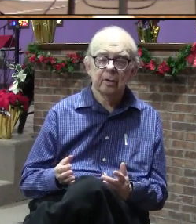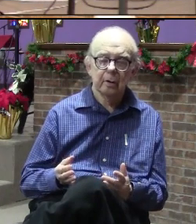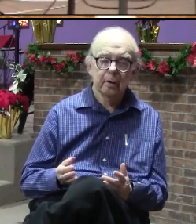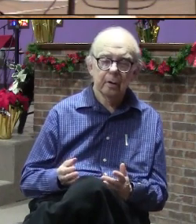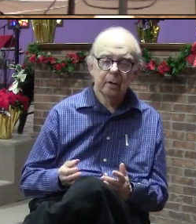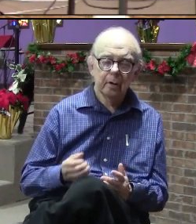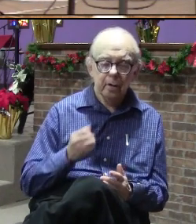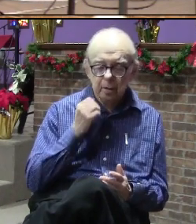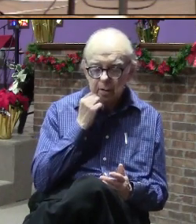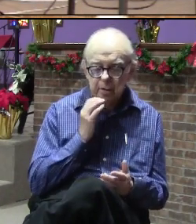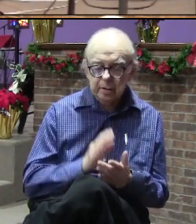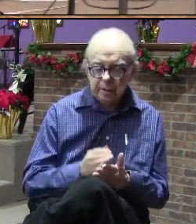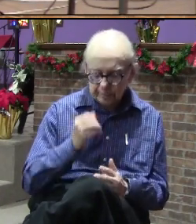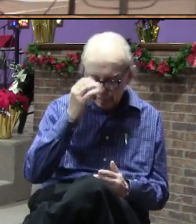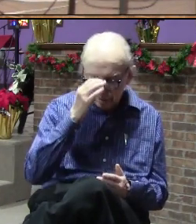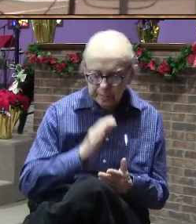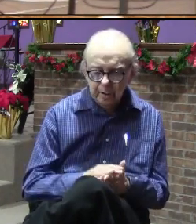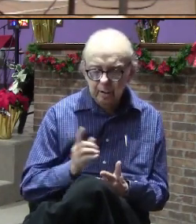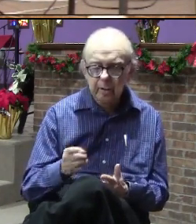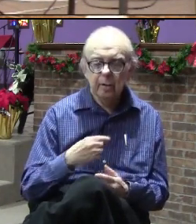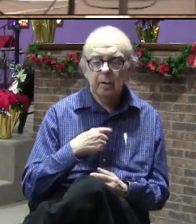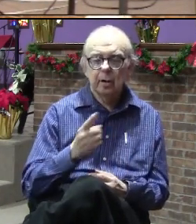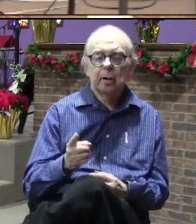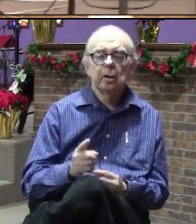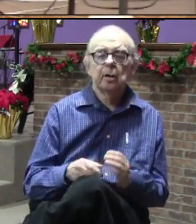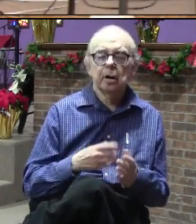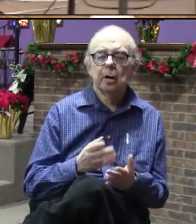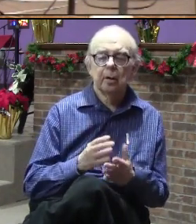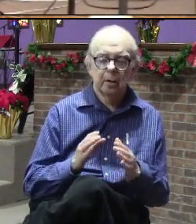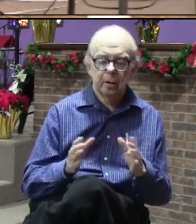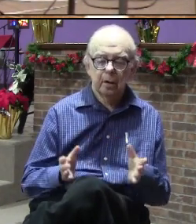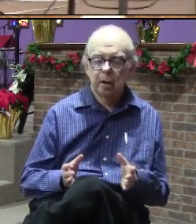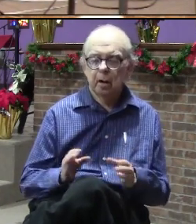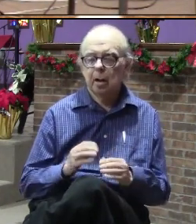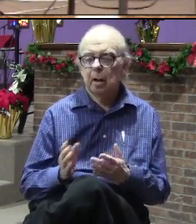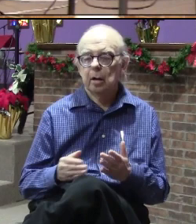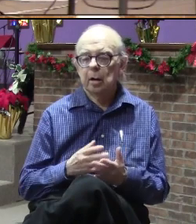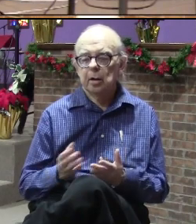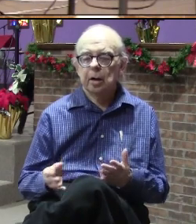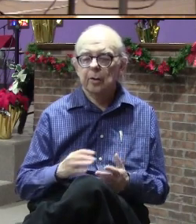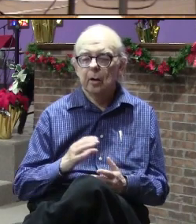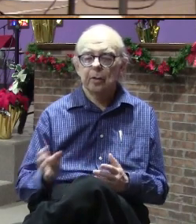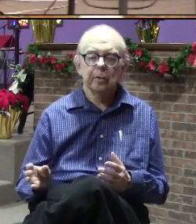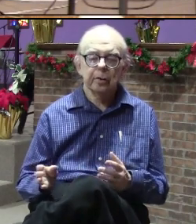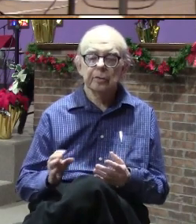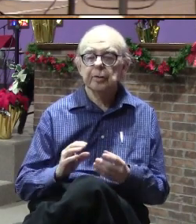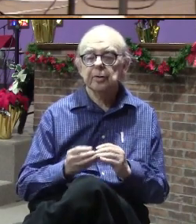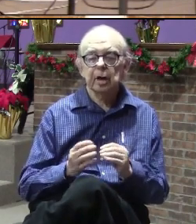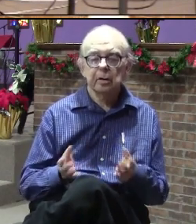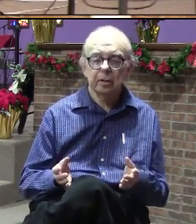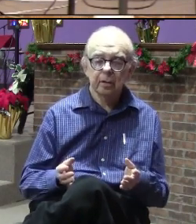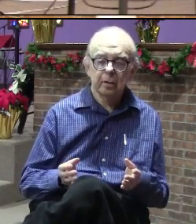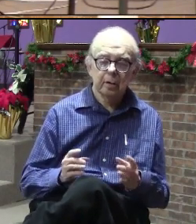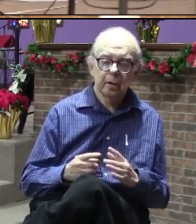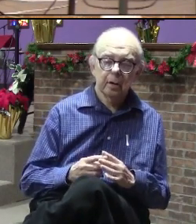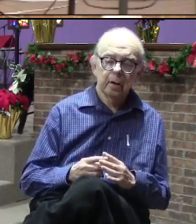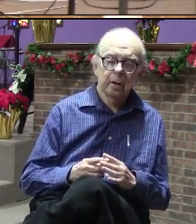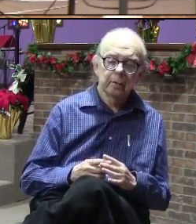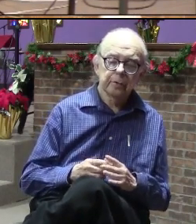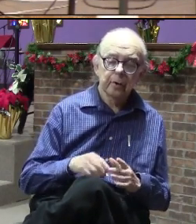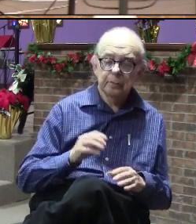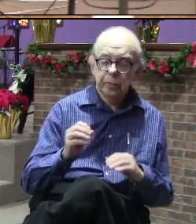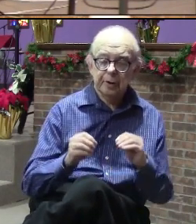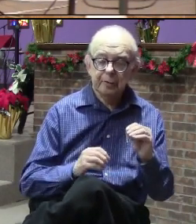The wife tells the husband, go get all the containers that's got all the Christmas decorations, and we'll start putting it